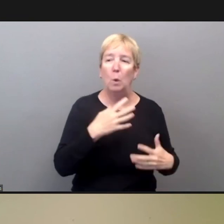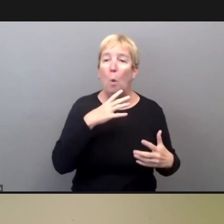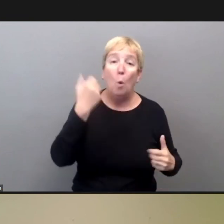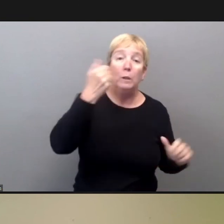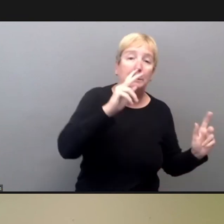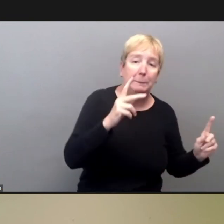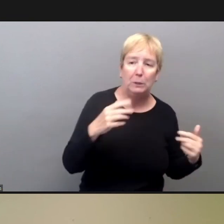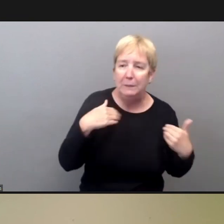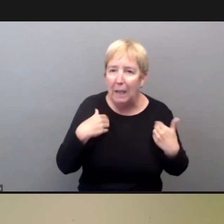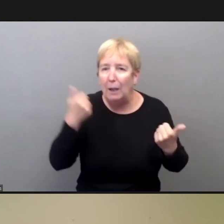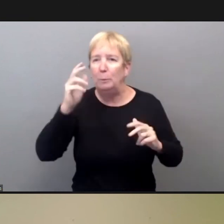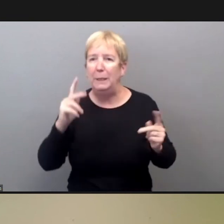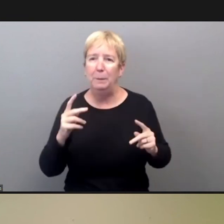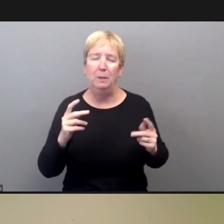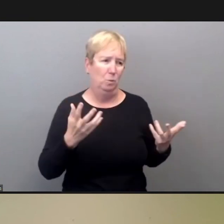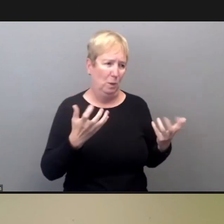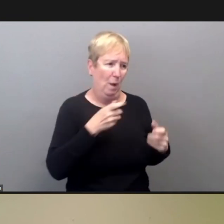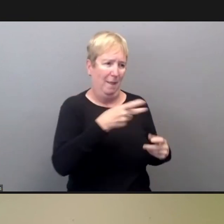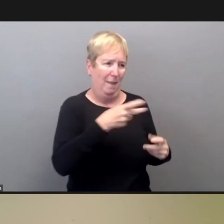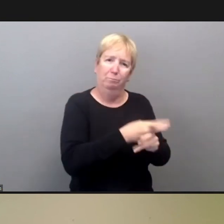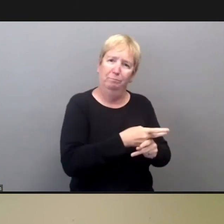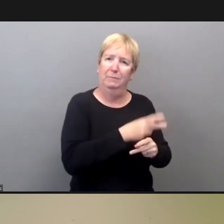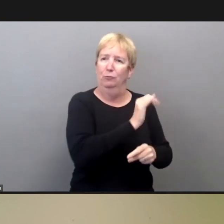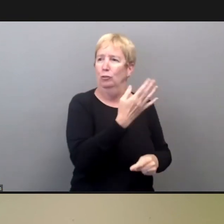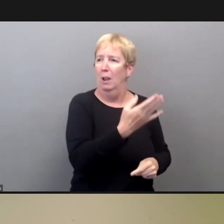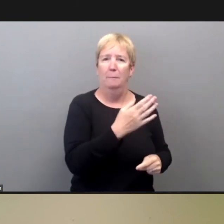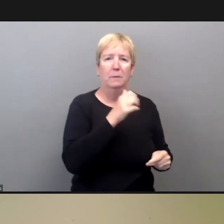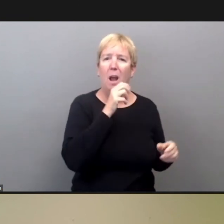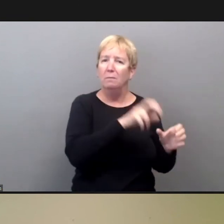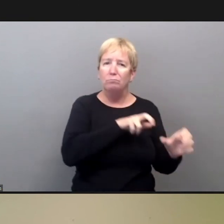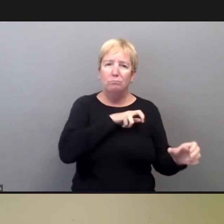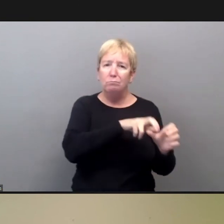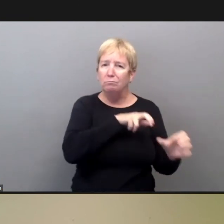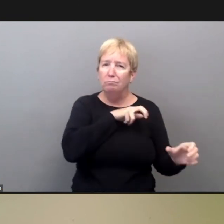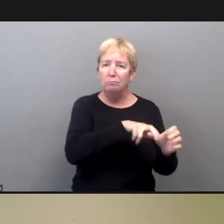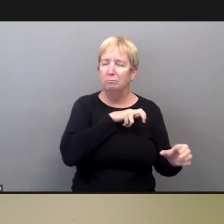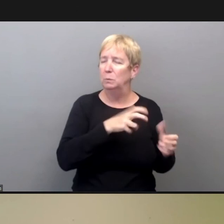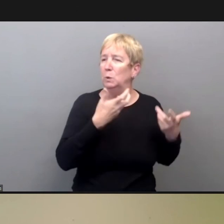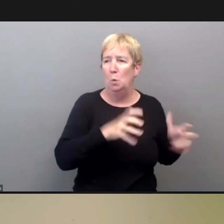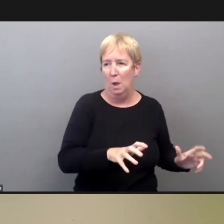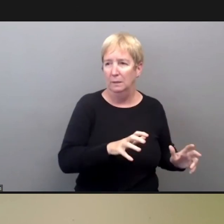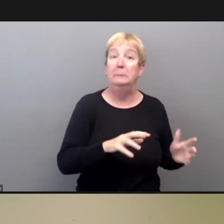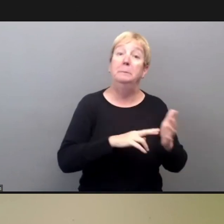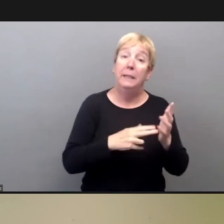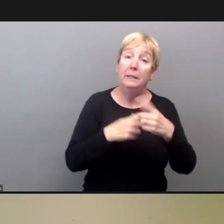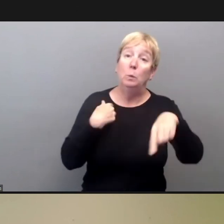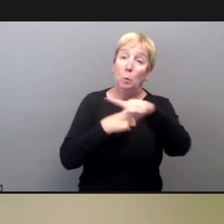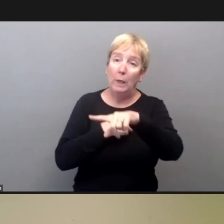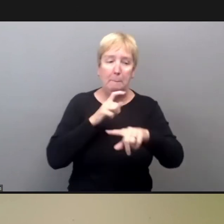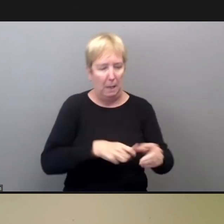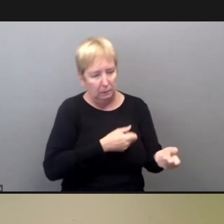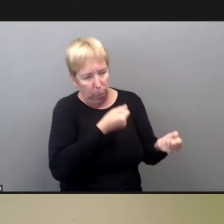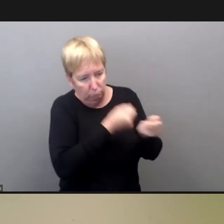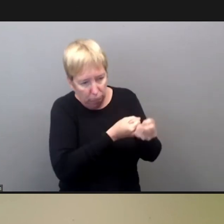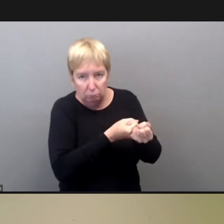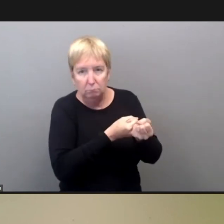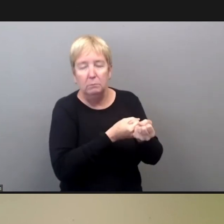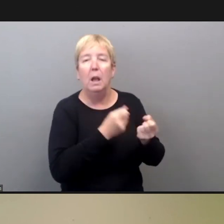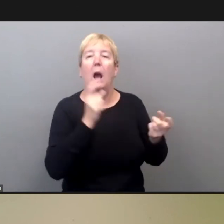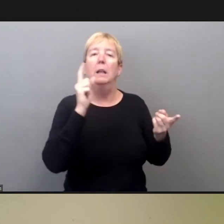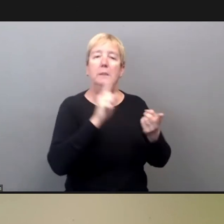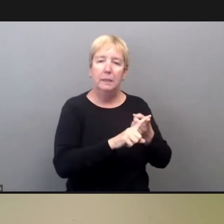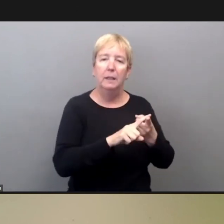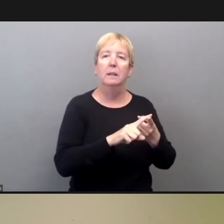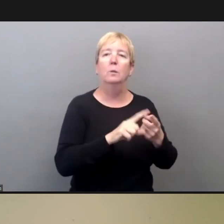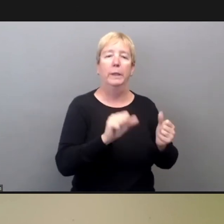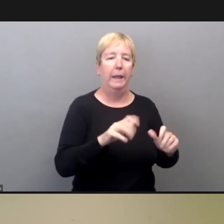They really need our support today and every day until we can empty out some of these hospital